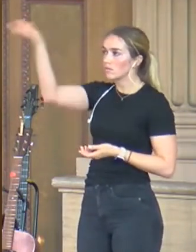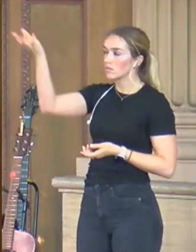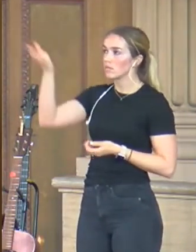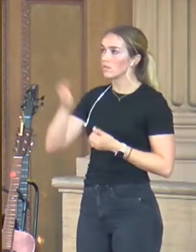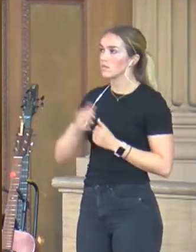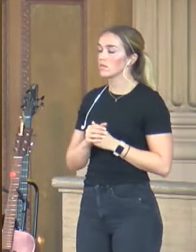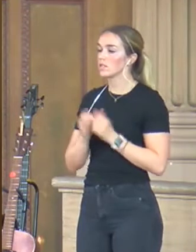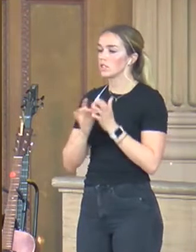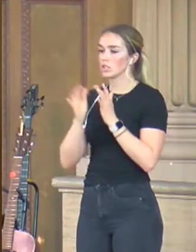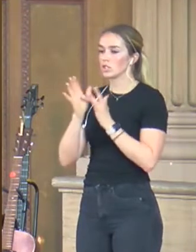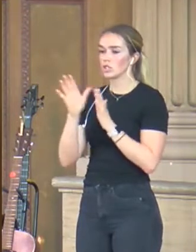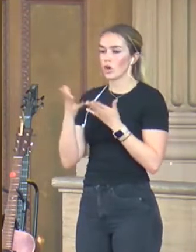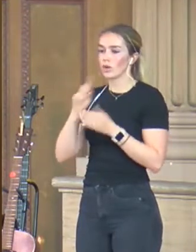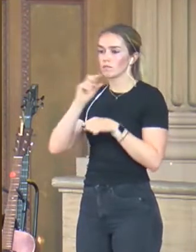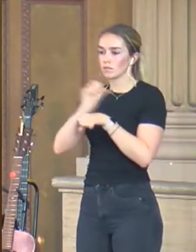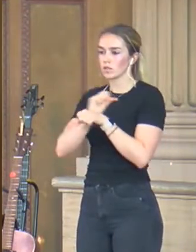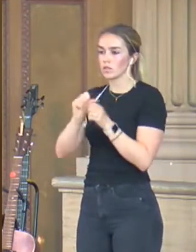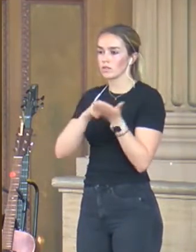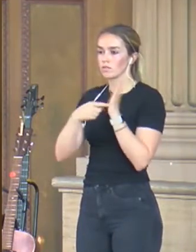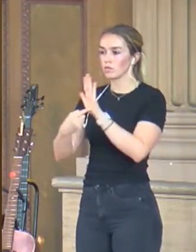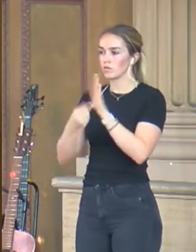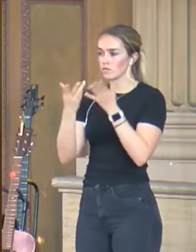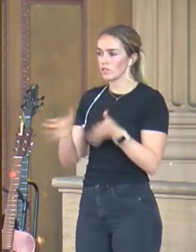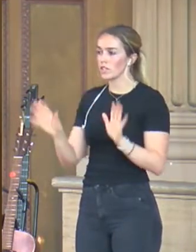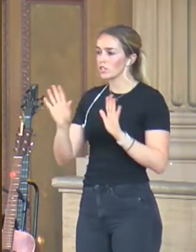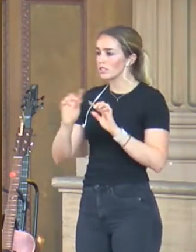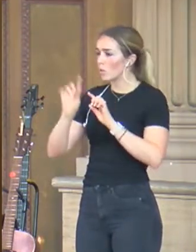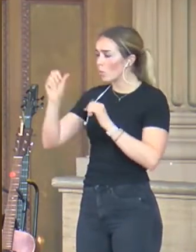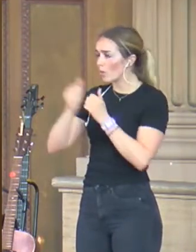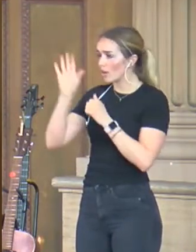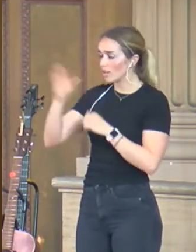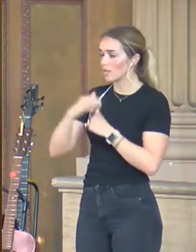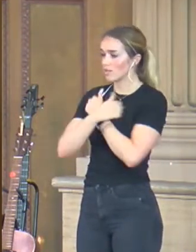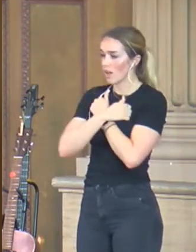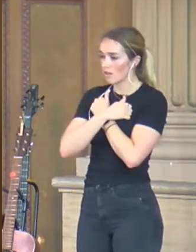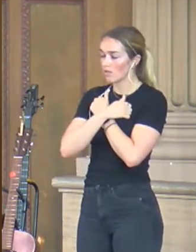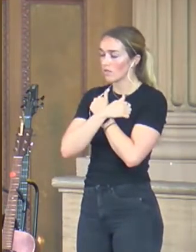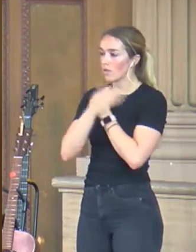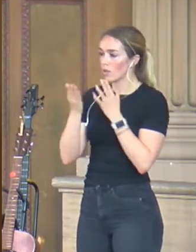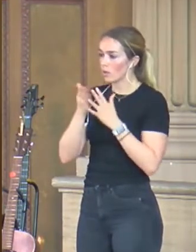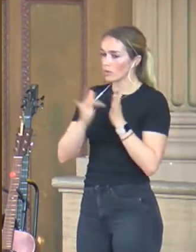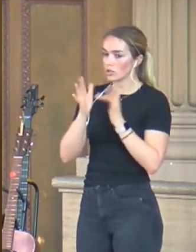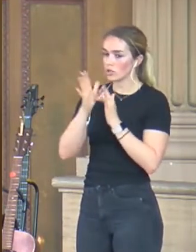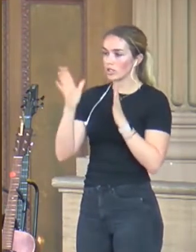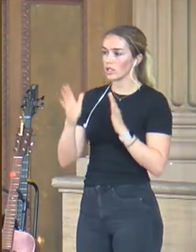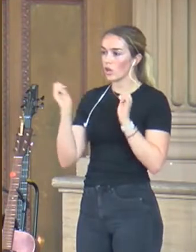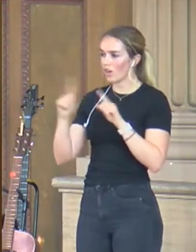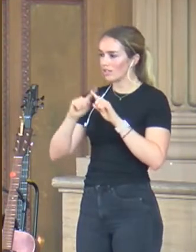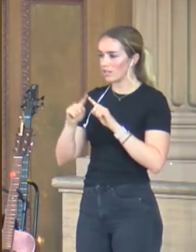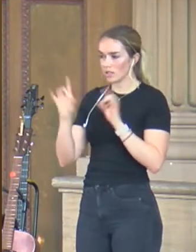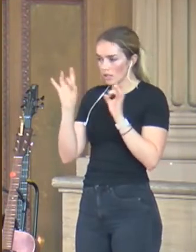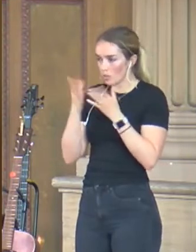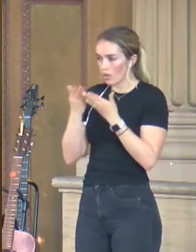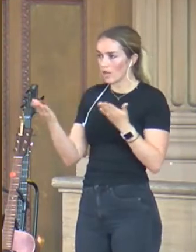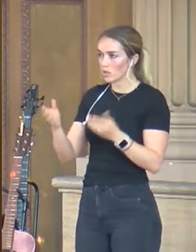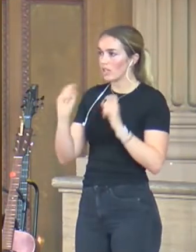In Jesus, he has showed us that he's a God who, out of love for us, will take all the garbage that we throw at him.